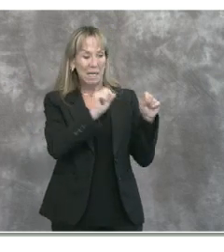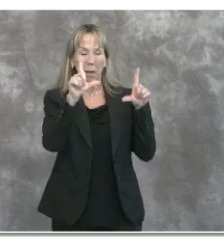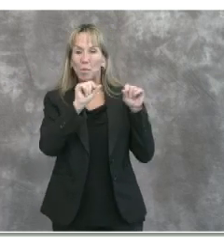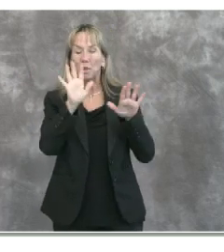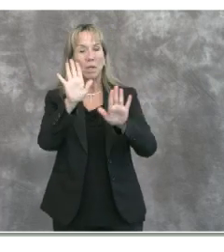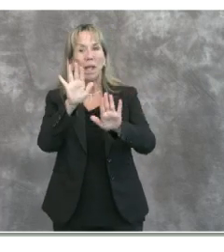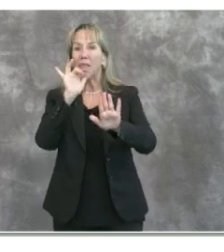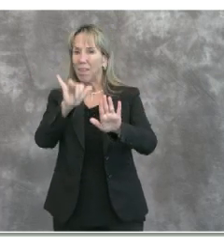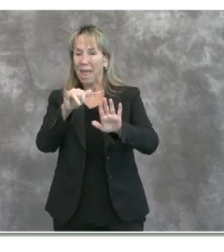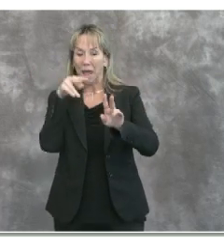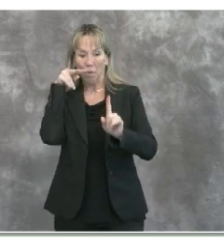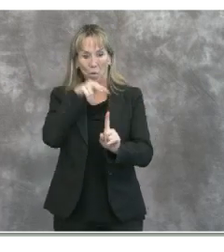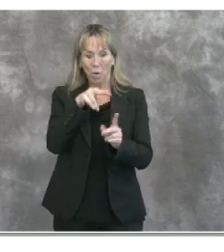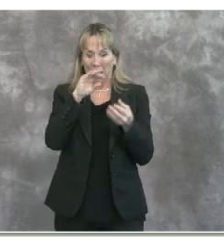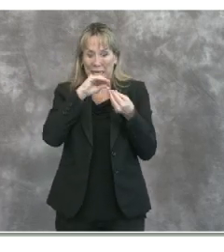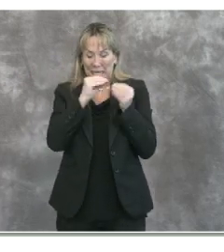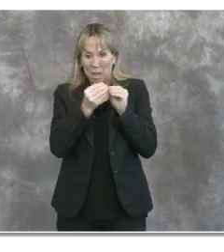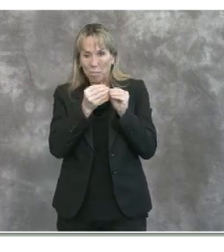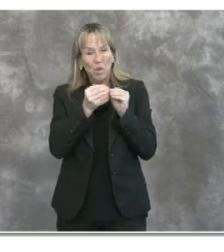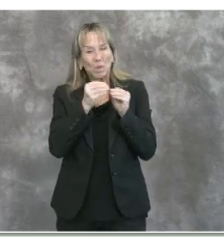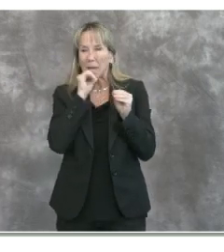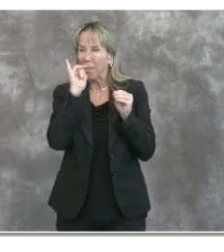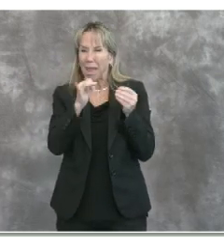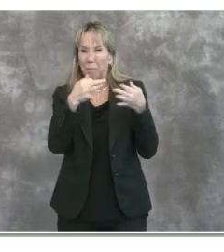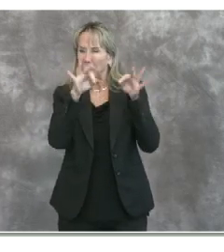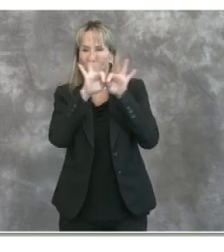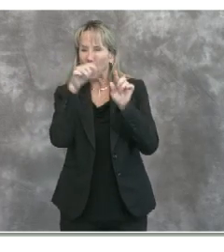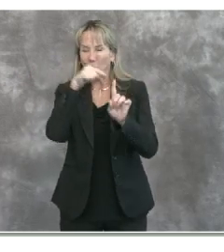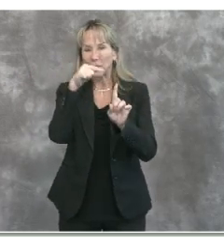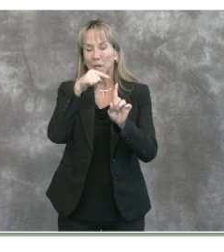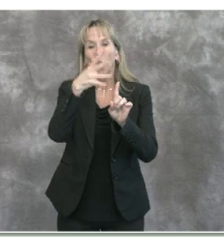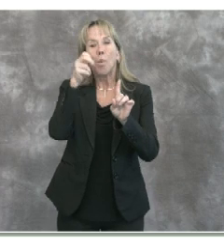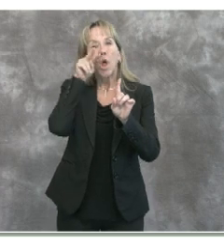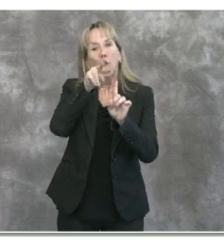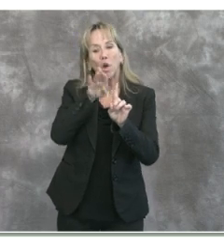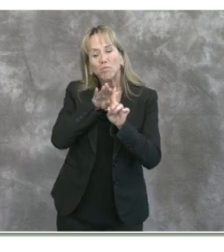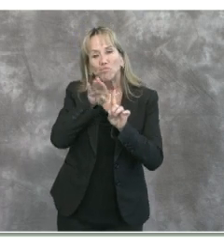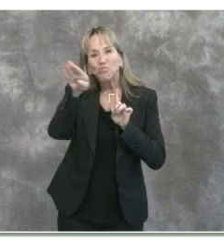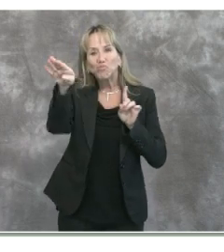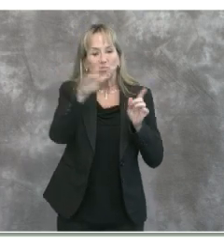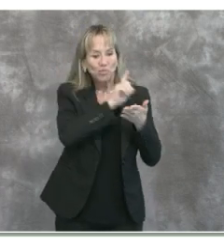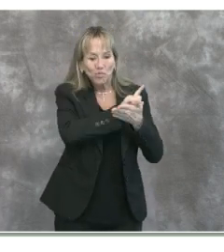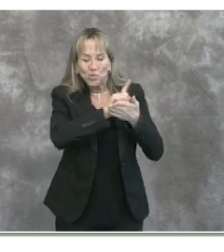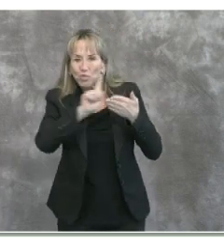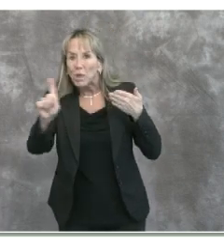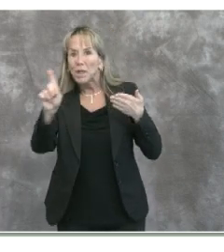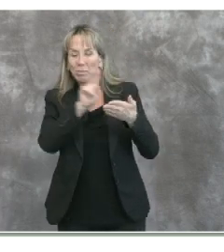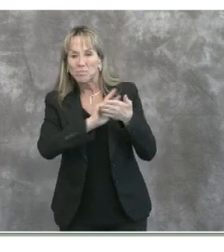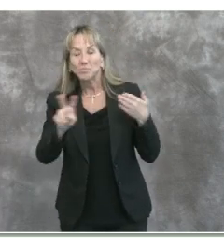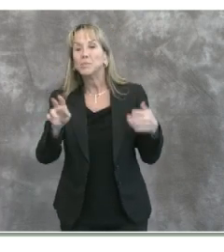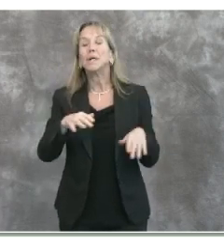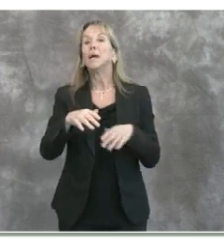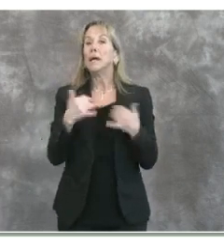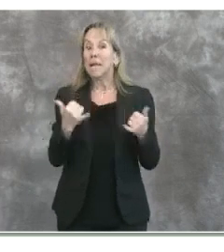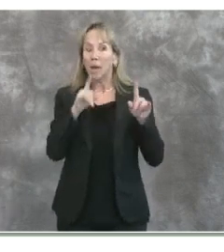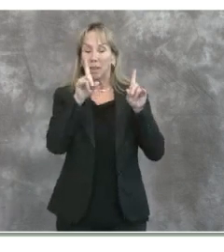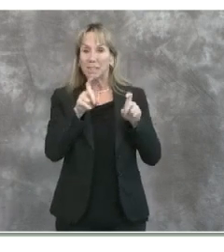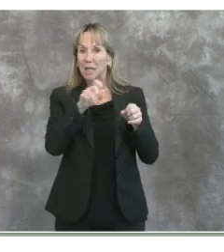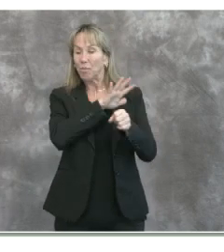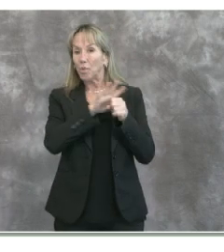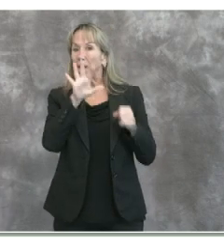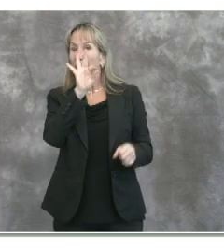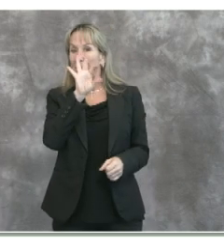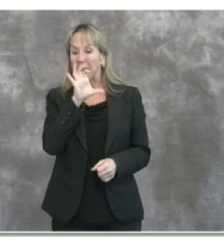not significantly important. It is broader trends that we are looking for and trying to see. In terms of testing, we're reporting